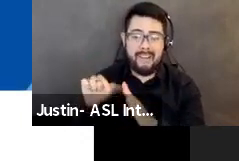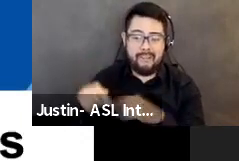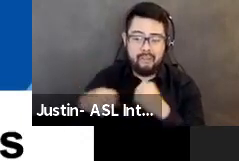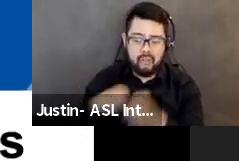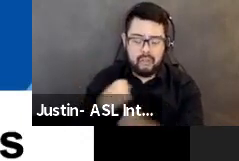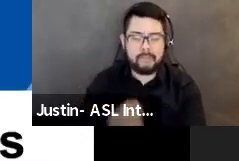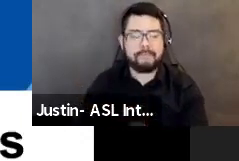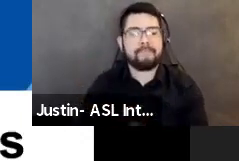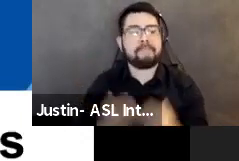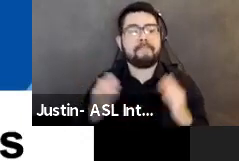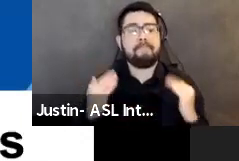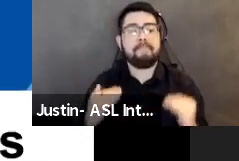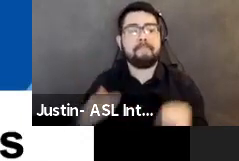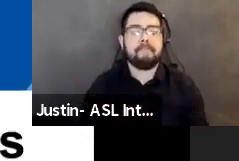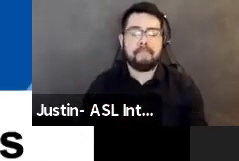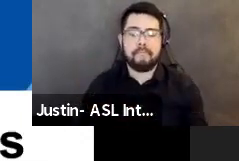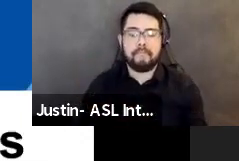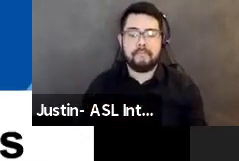page